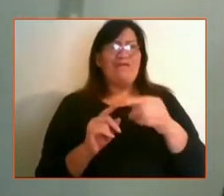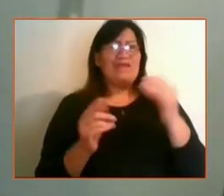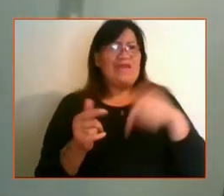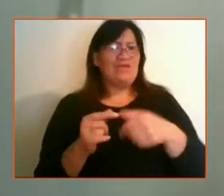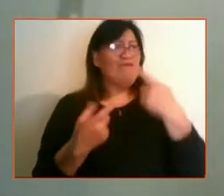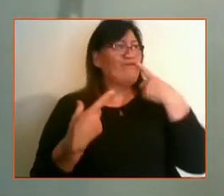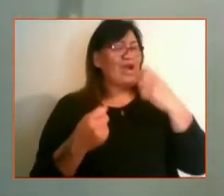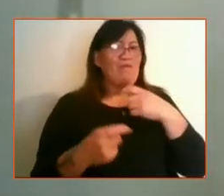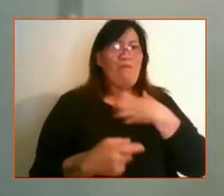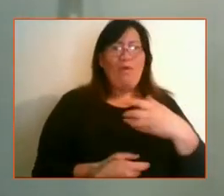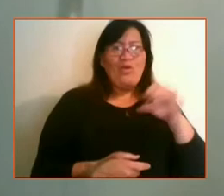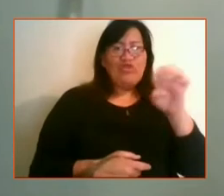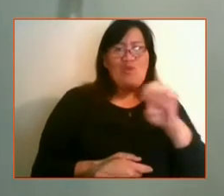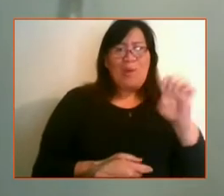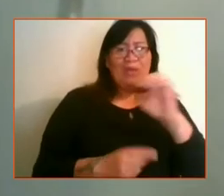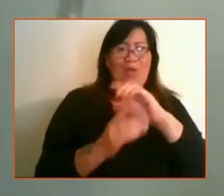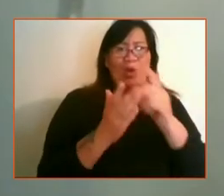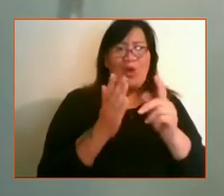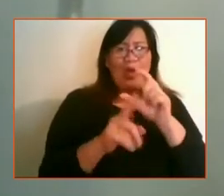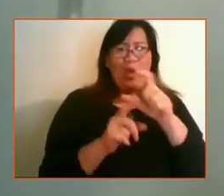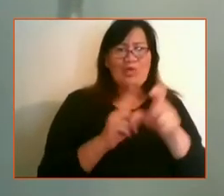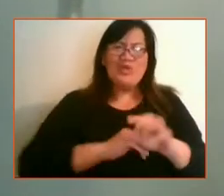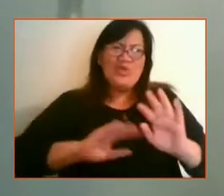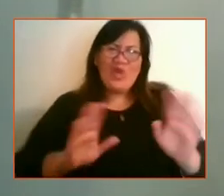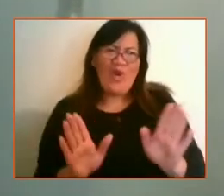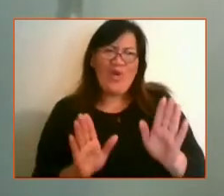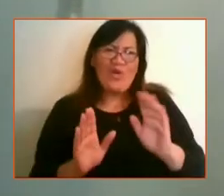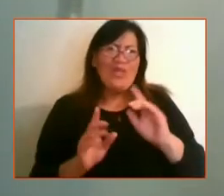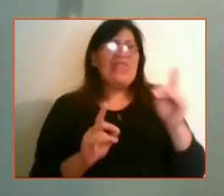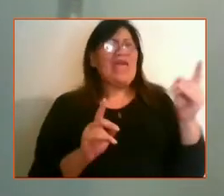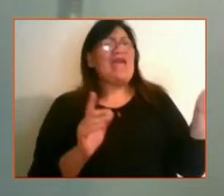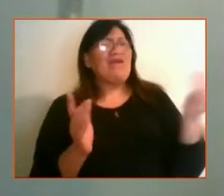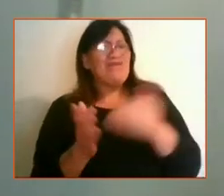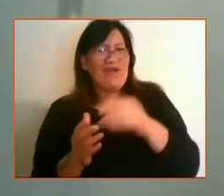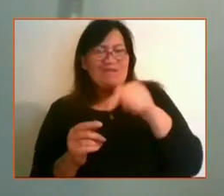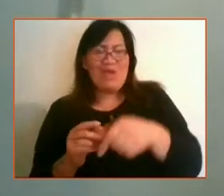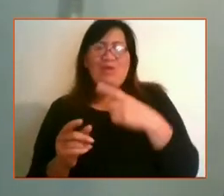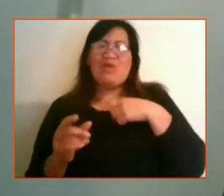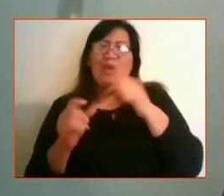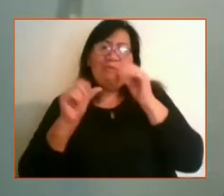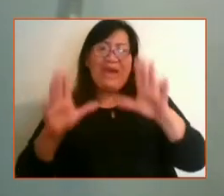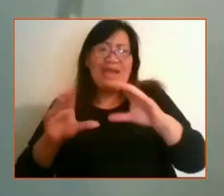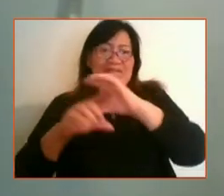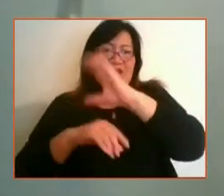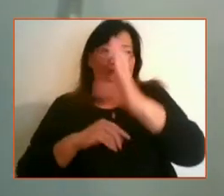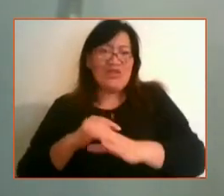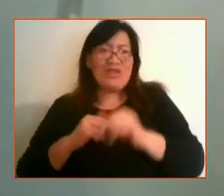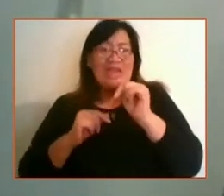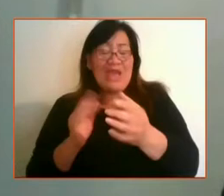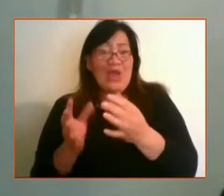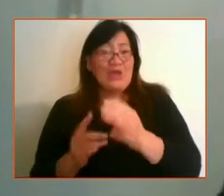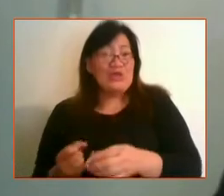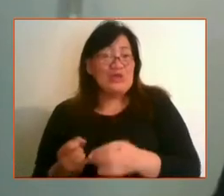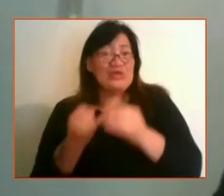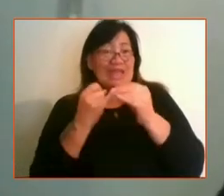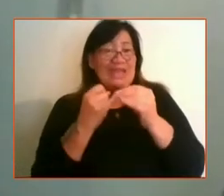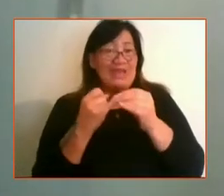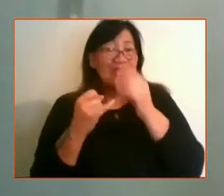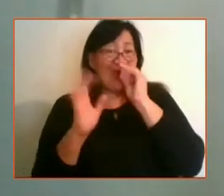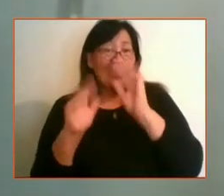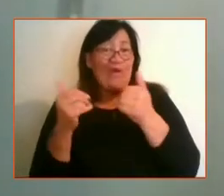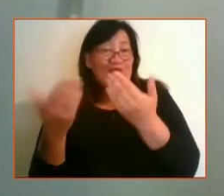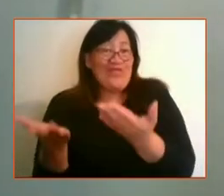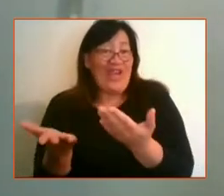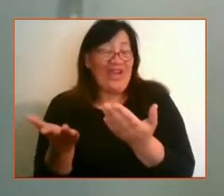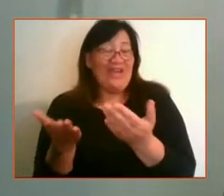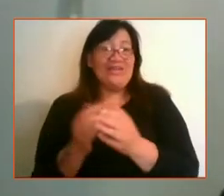They come to New Zealand because we are this amazing country on the other side of the earth that is unique to what they have to offer. That